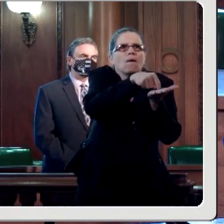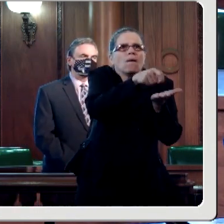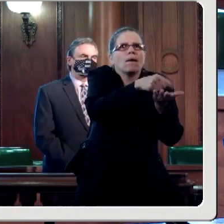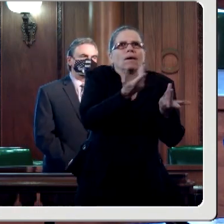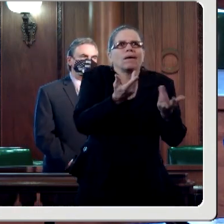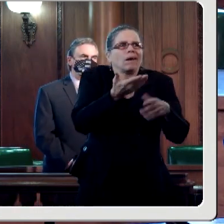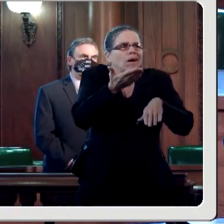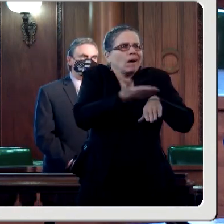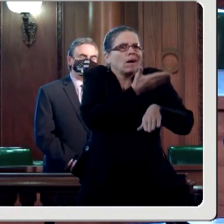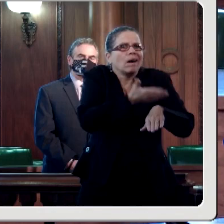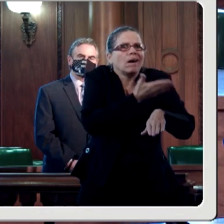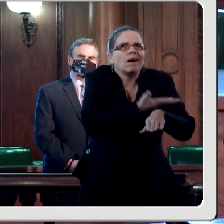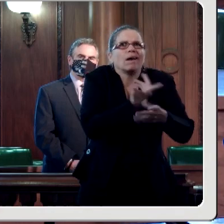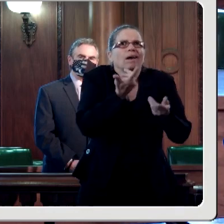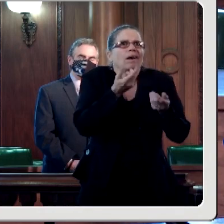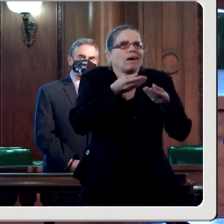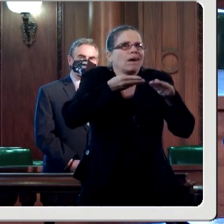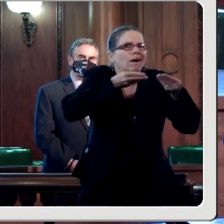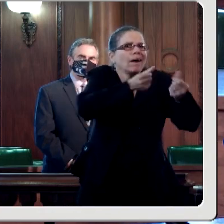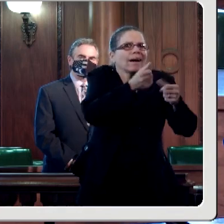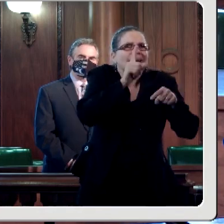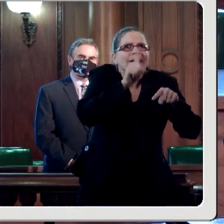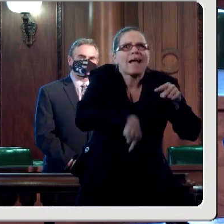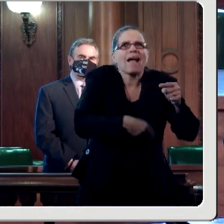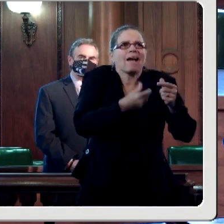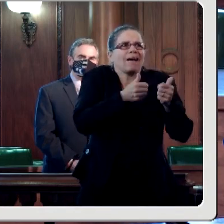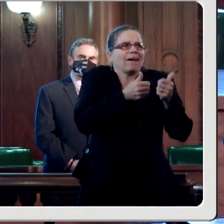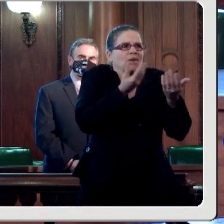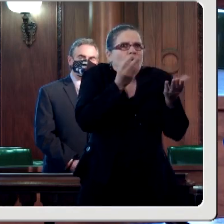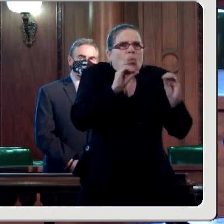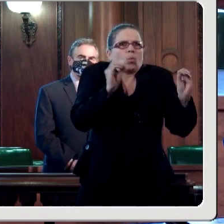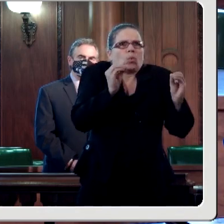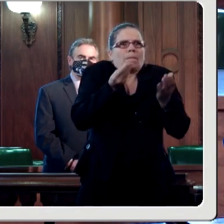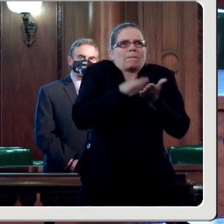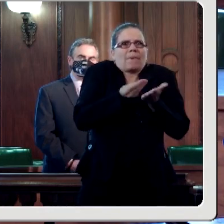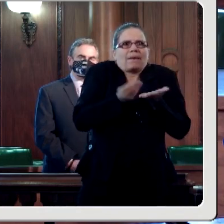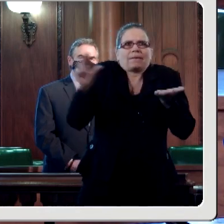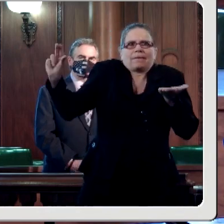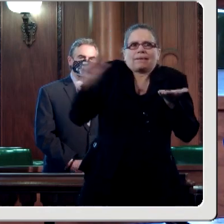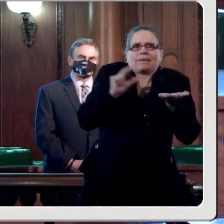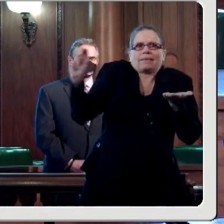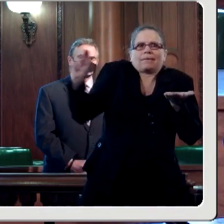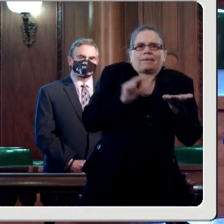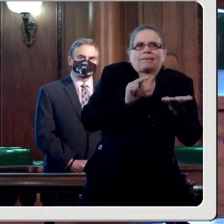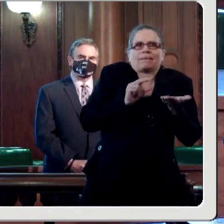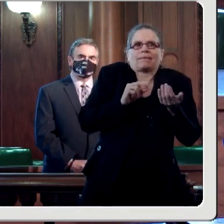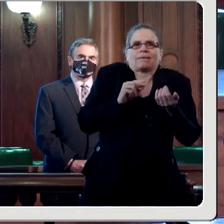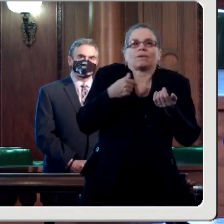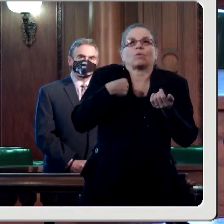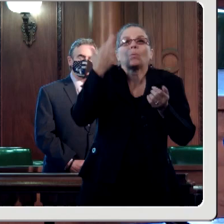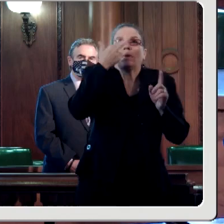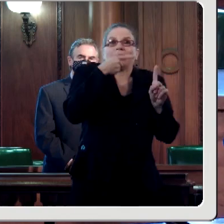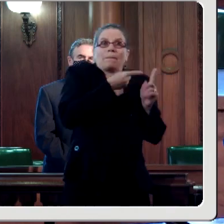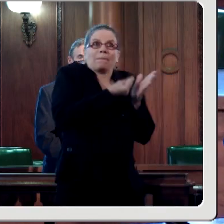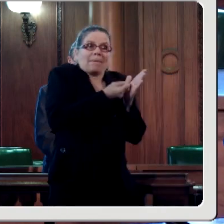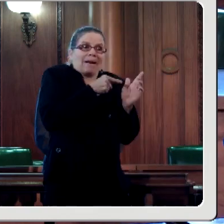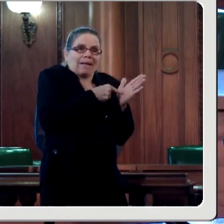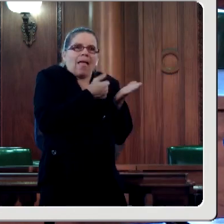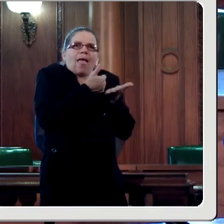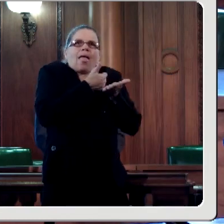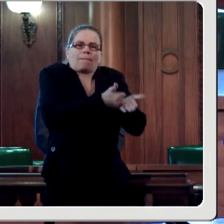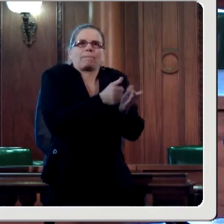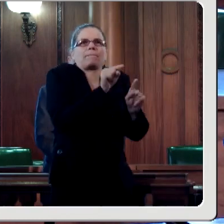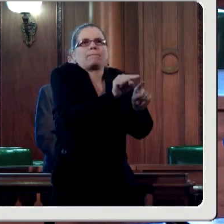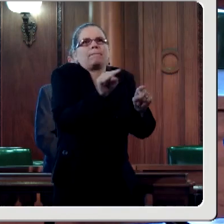less pay for their mortgage. So that's the whole purpose of these programs, and it's a two-way street, both between the tenant and